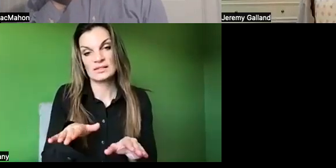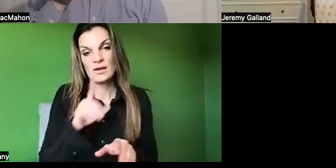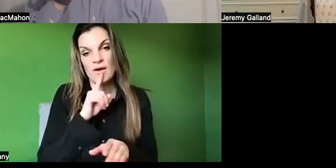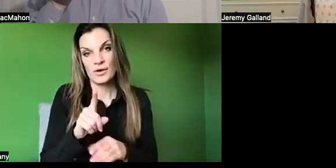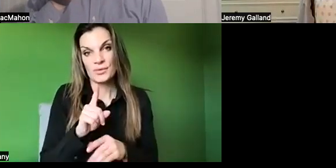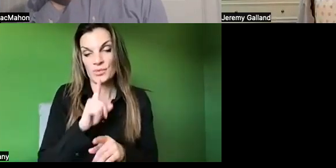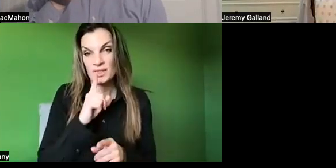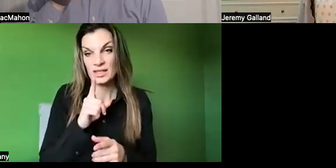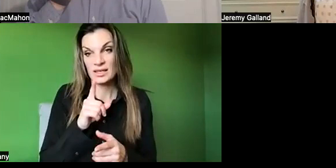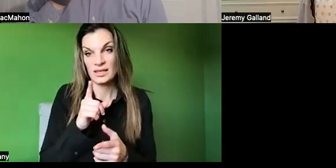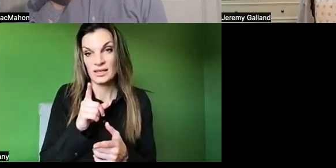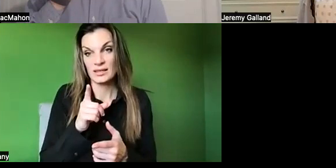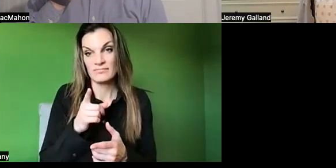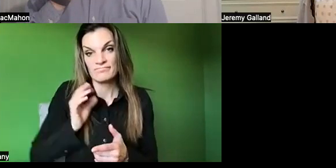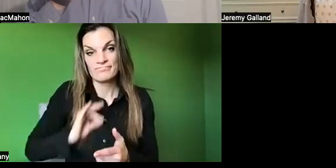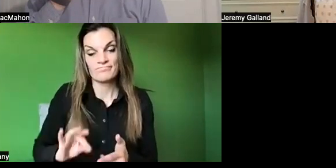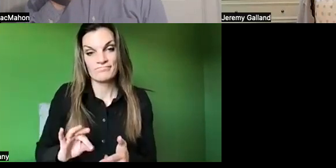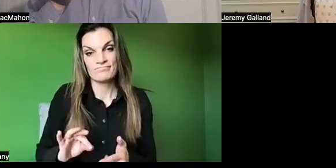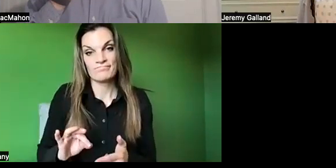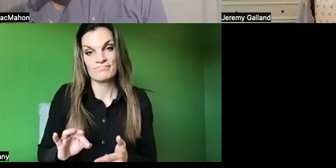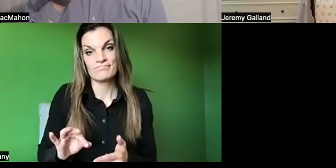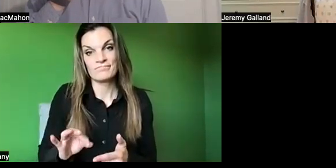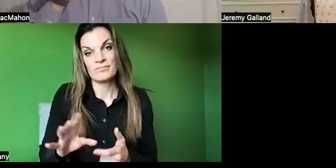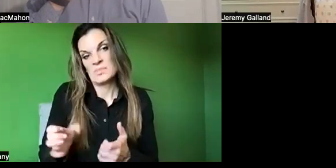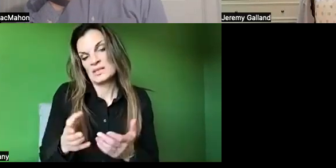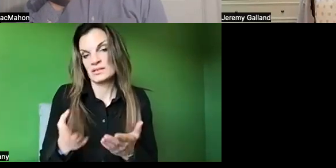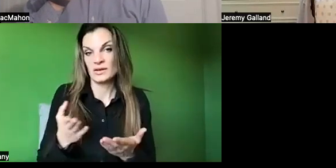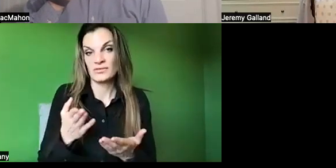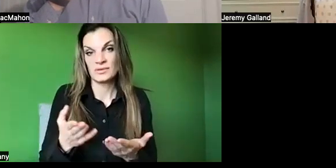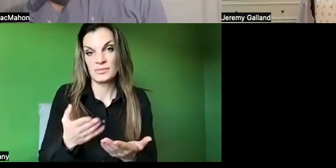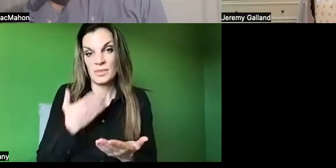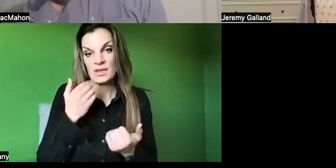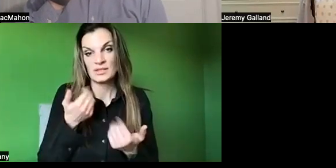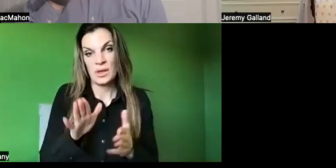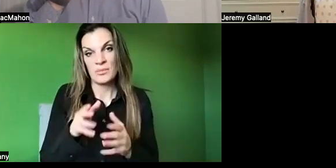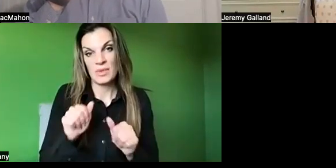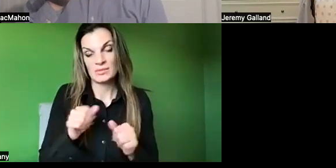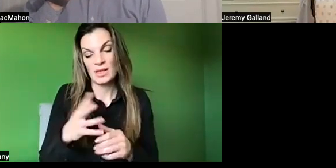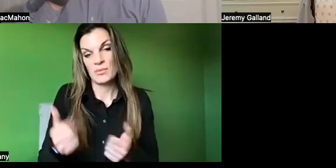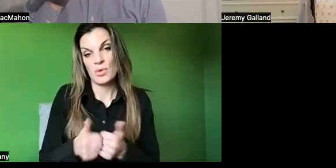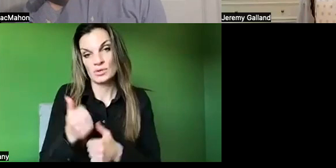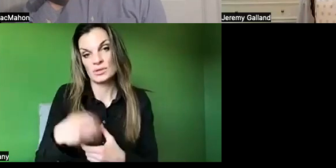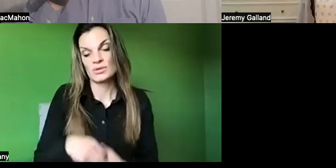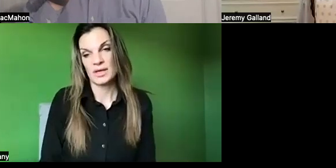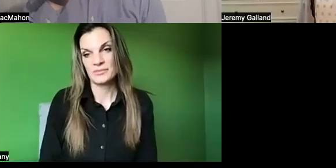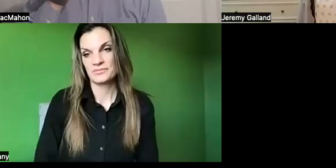are really entitled to being served in the best way possible and the most inclusive. Okay.